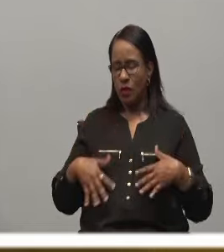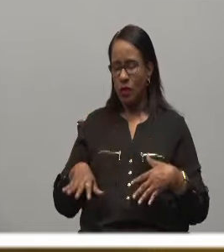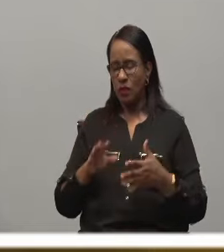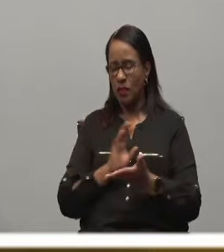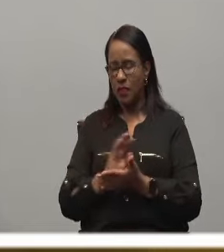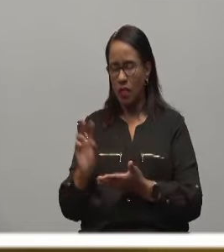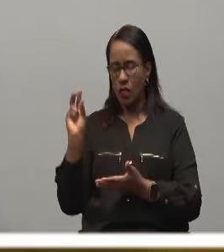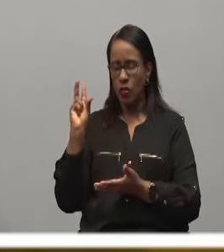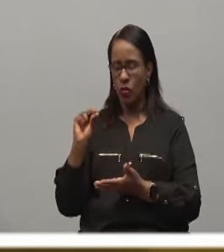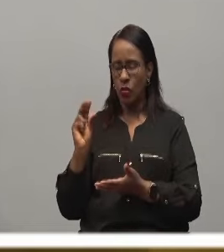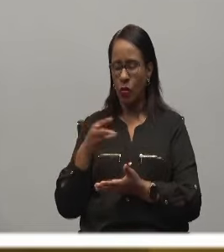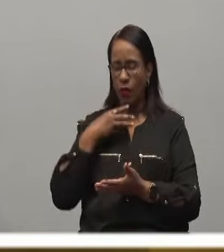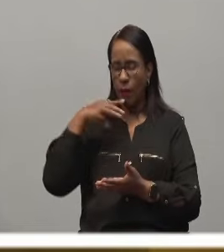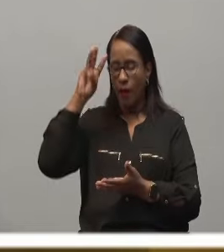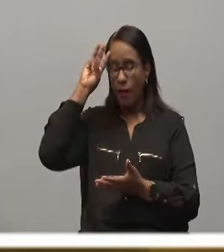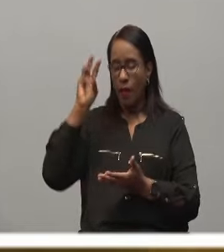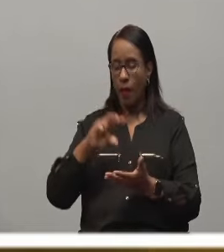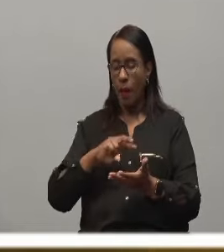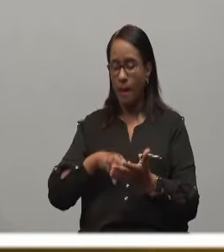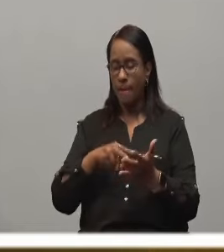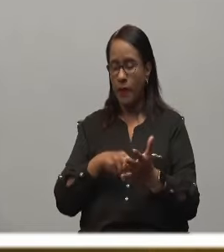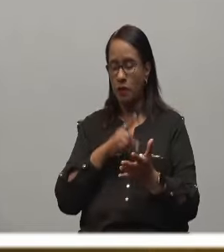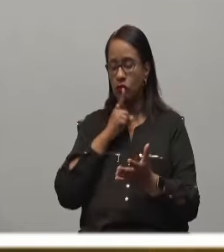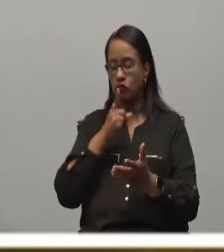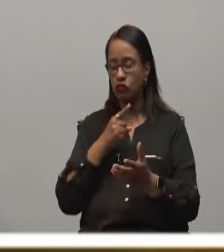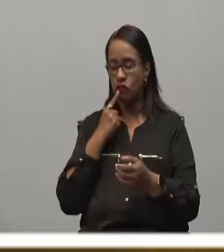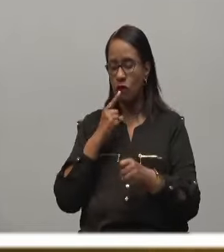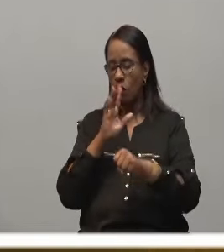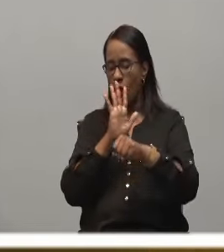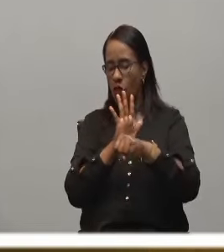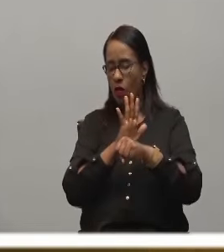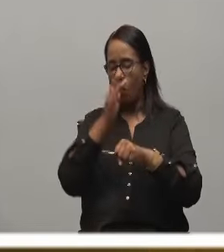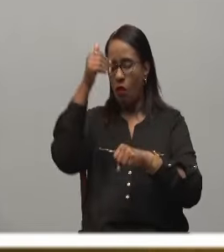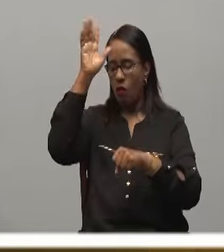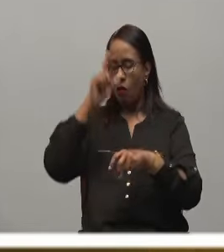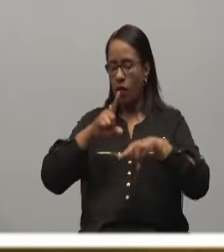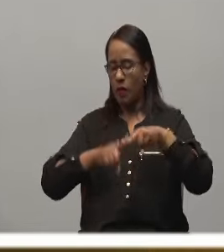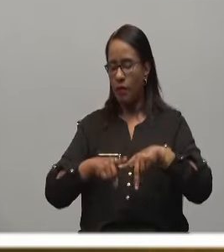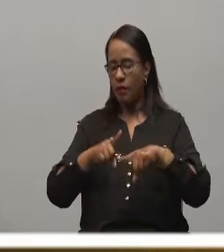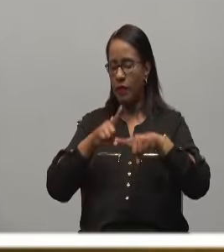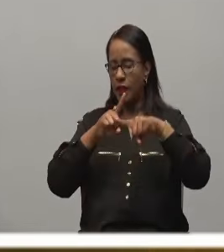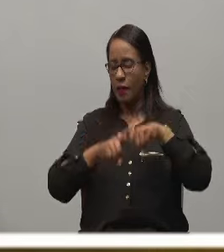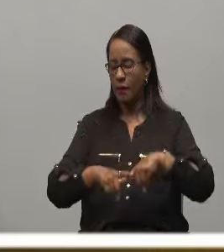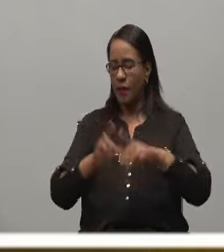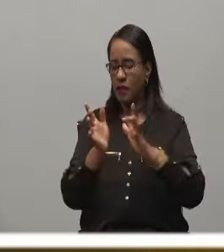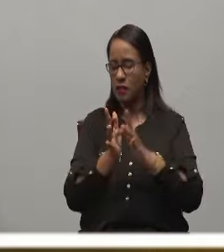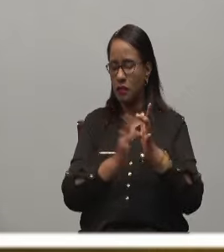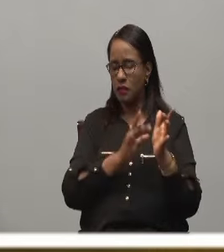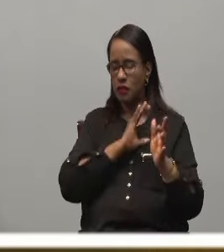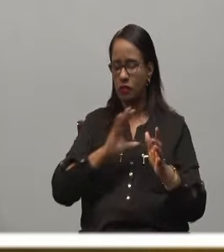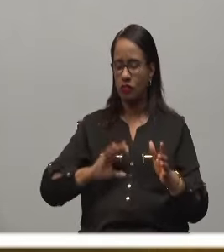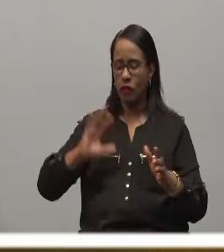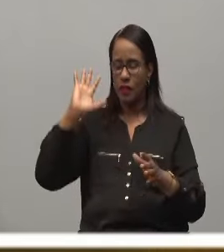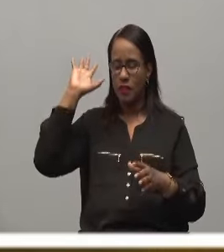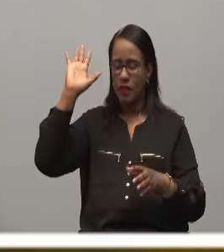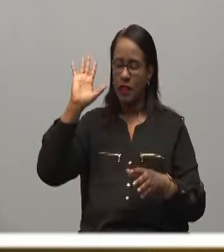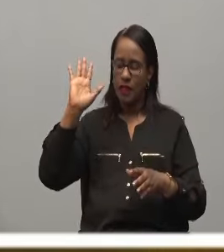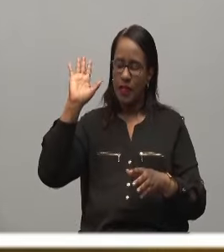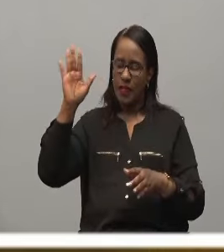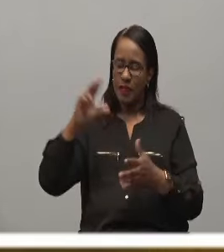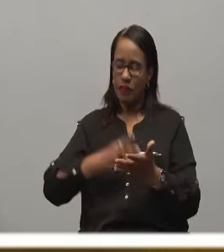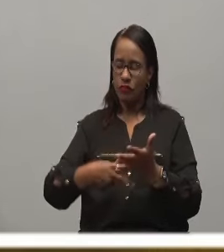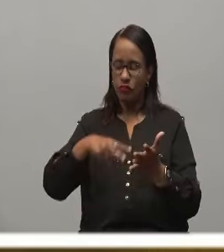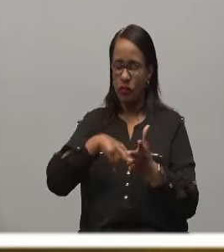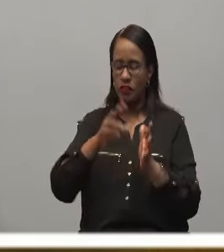conscience through the resurrection of Jesus Christ, who has entered heaven and is at the right hand of the Father. And now he